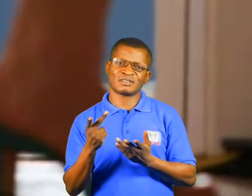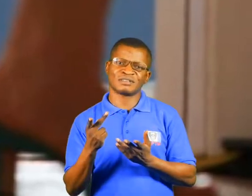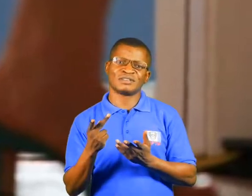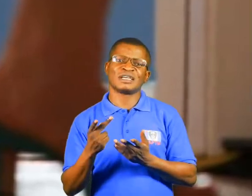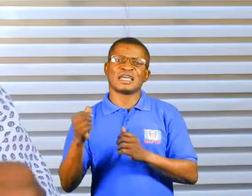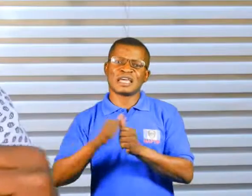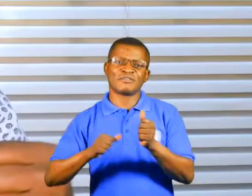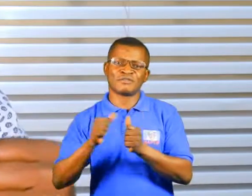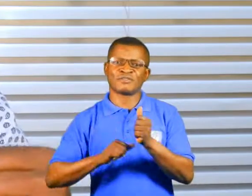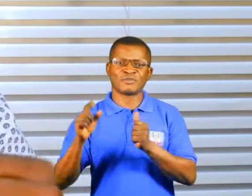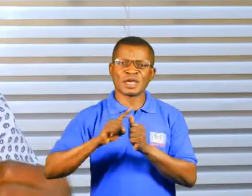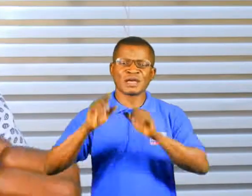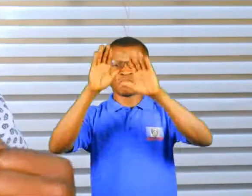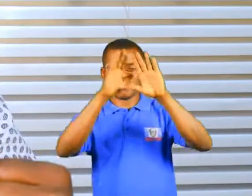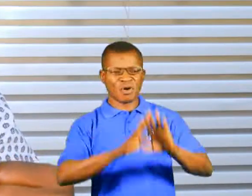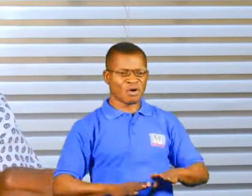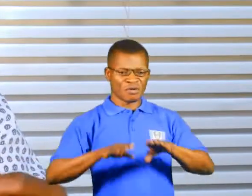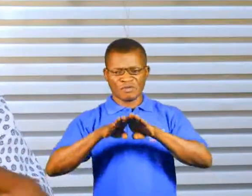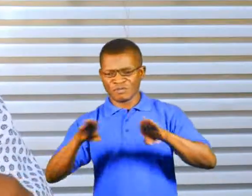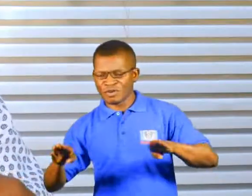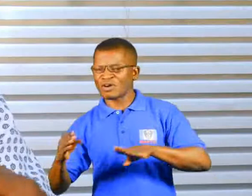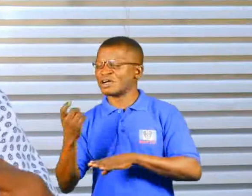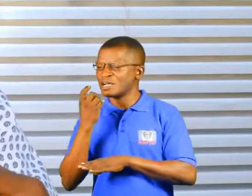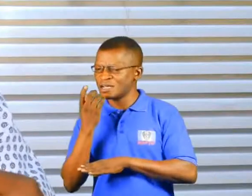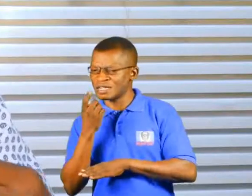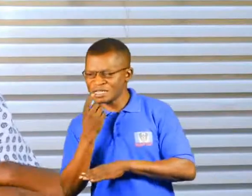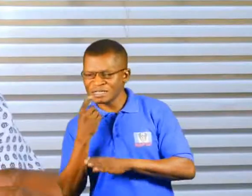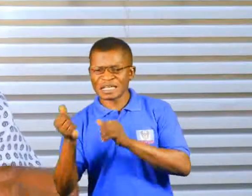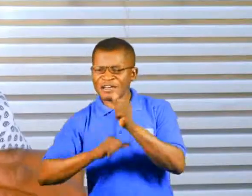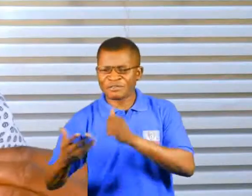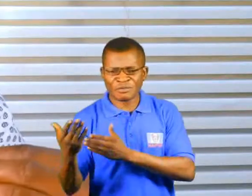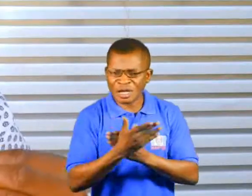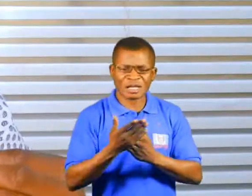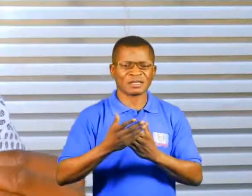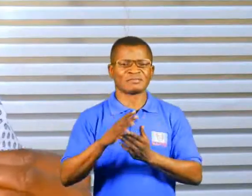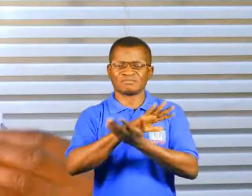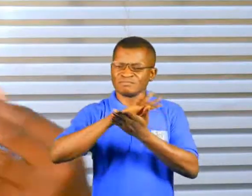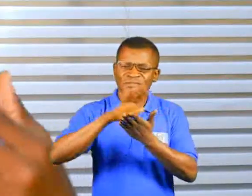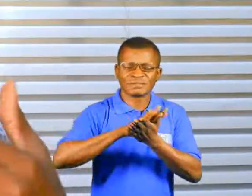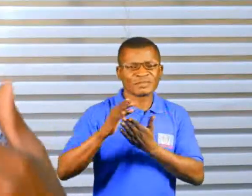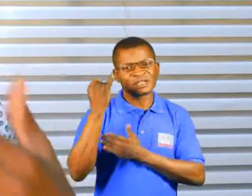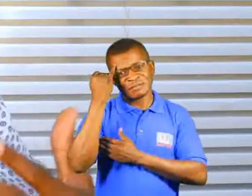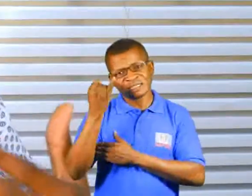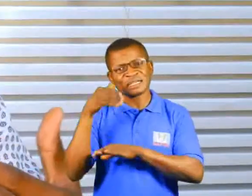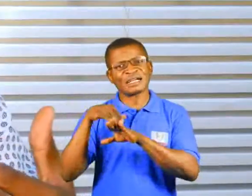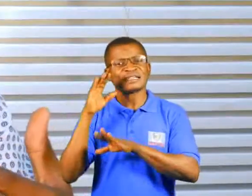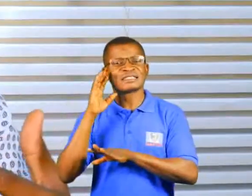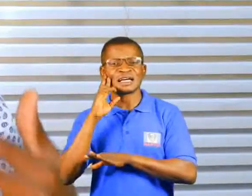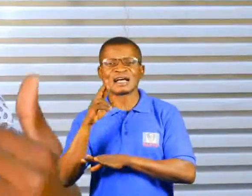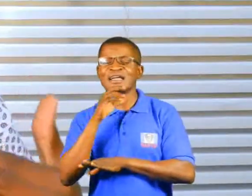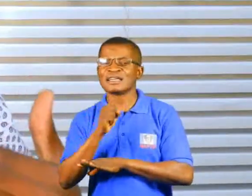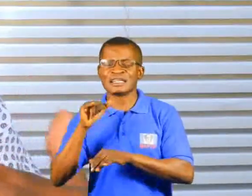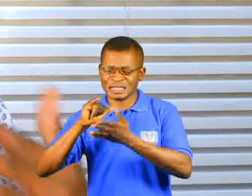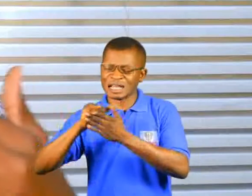scrub everywhere, they scrub walls, they scrub glasses. And so at her age,